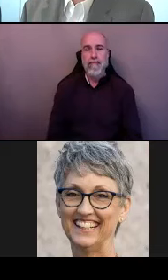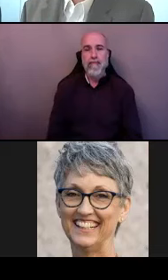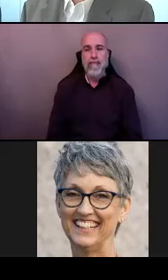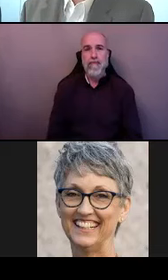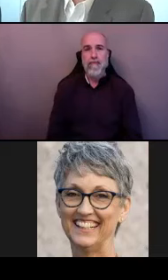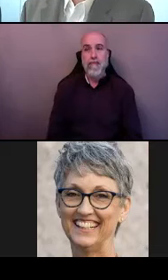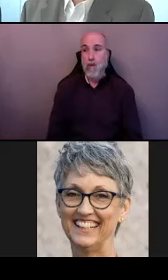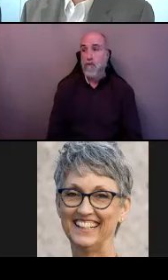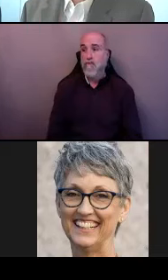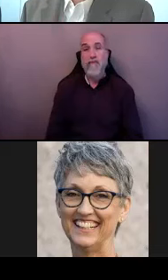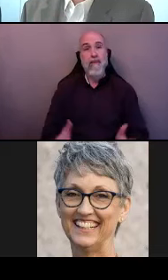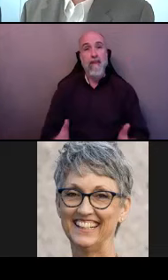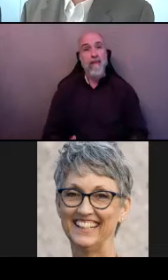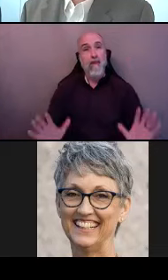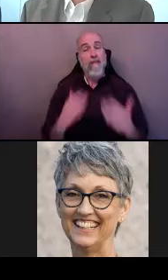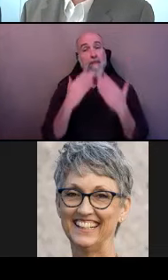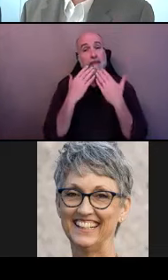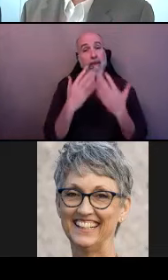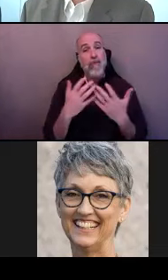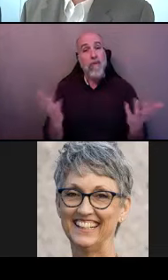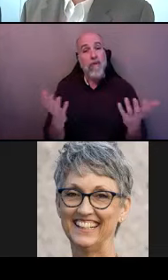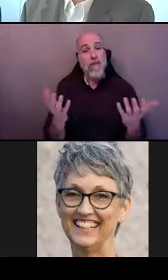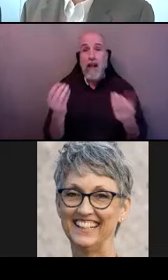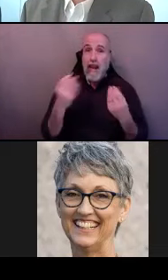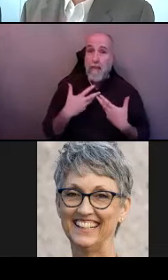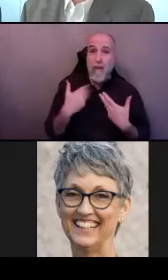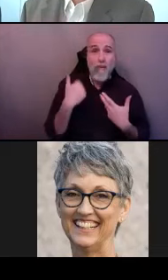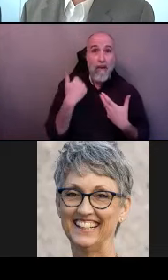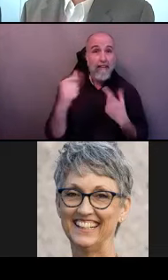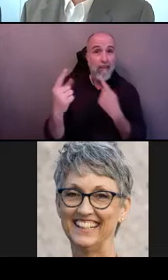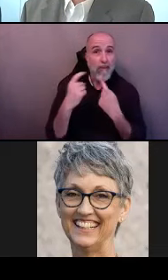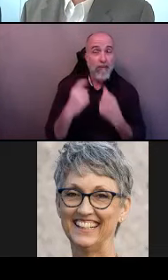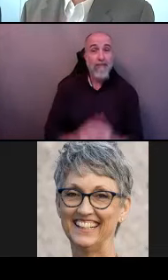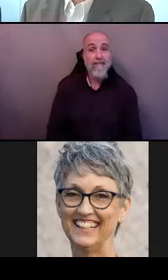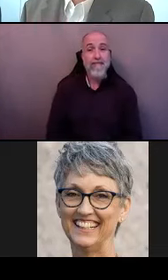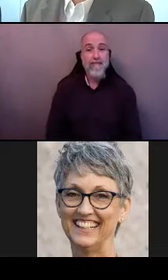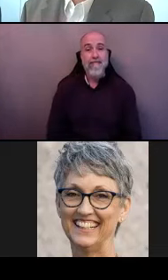All right, and that is all. Thank you so much. Please let me know if you have any questions.